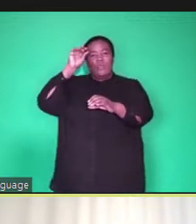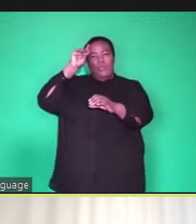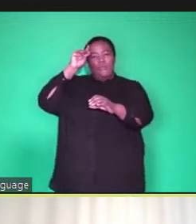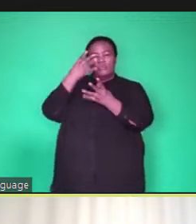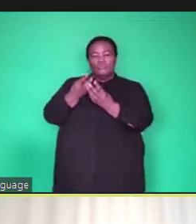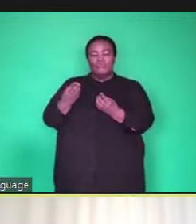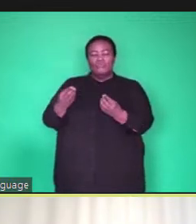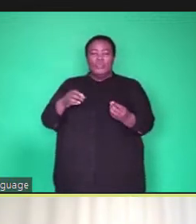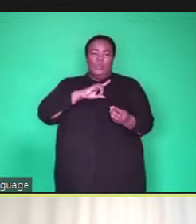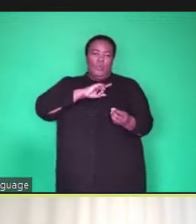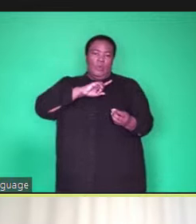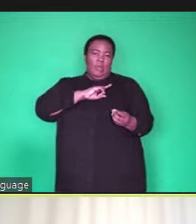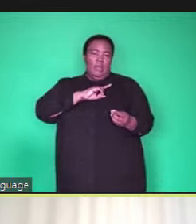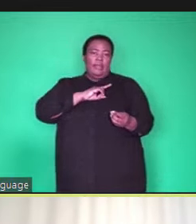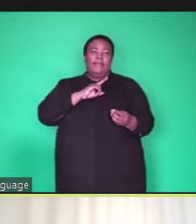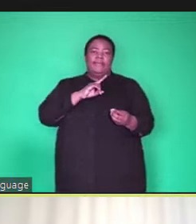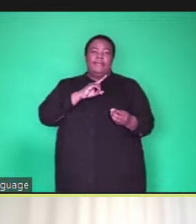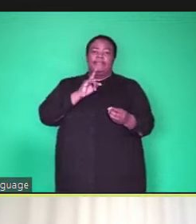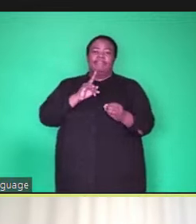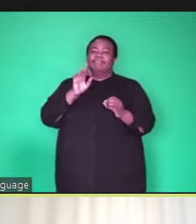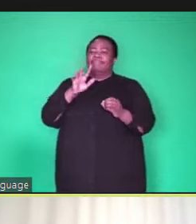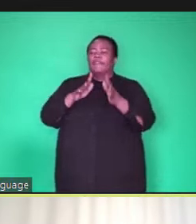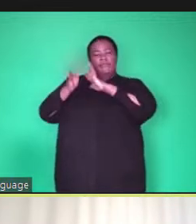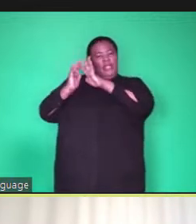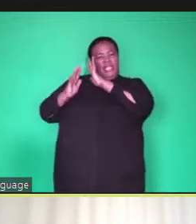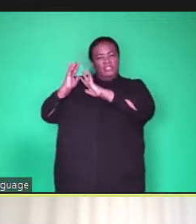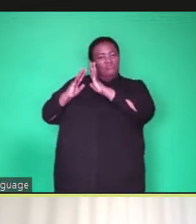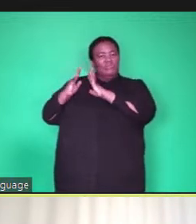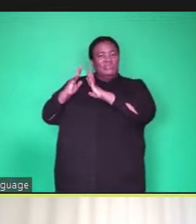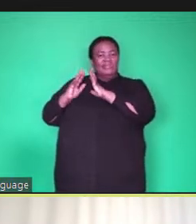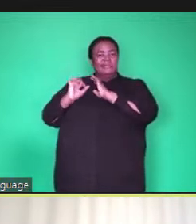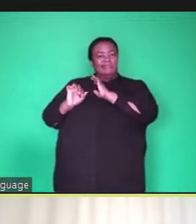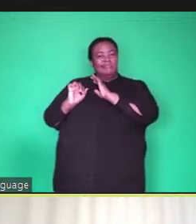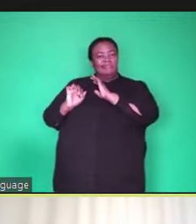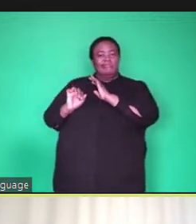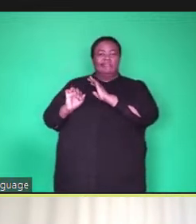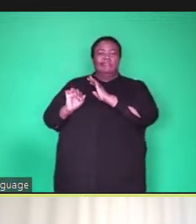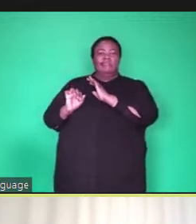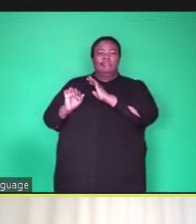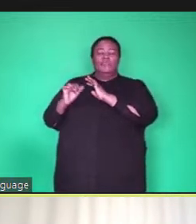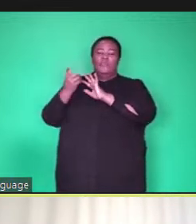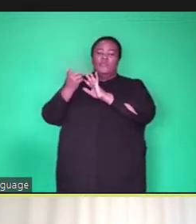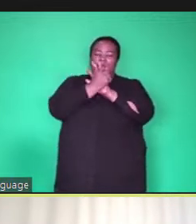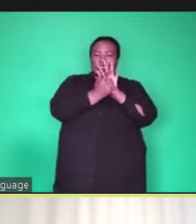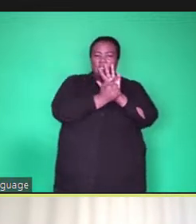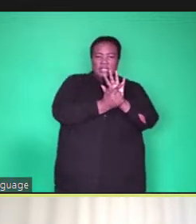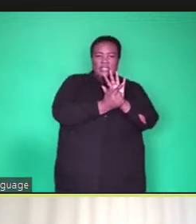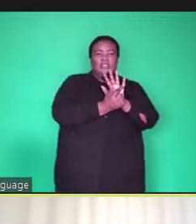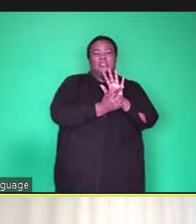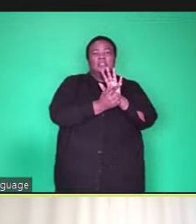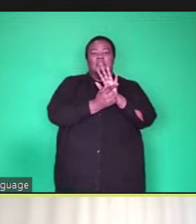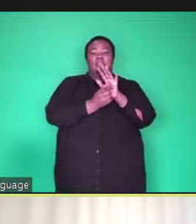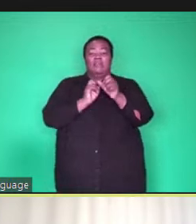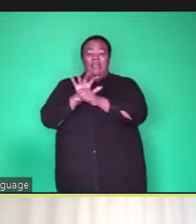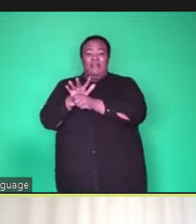of the legacy, the history of legislation that had particularly affected the family life